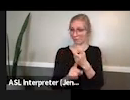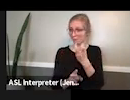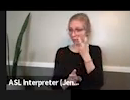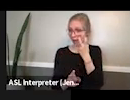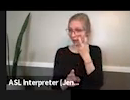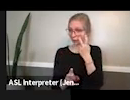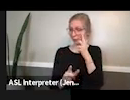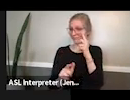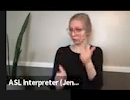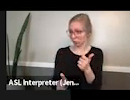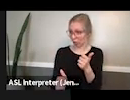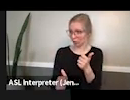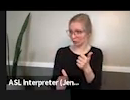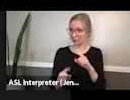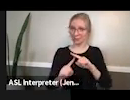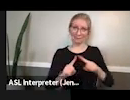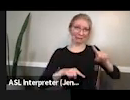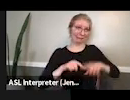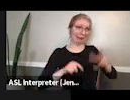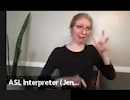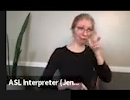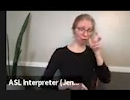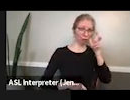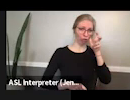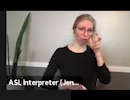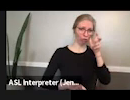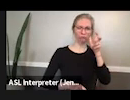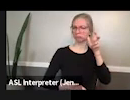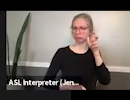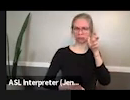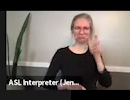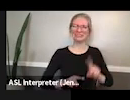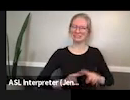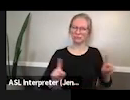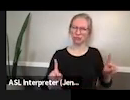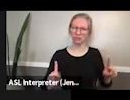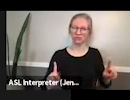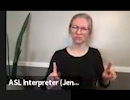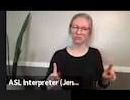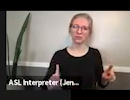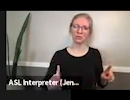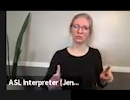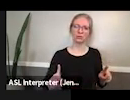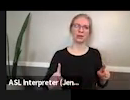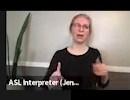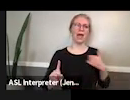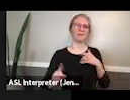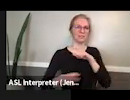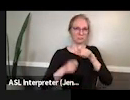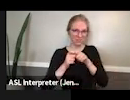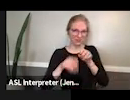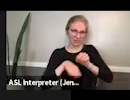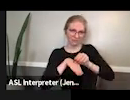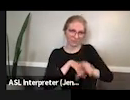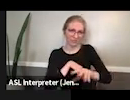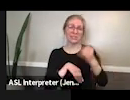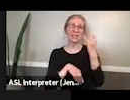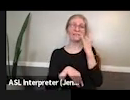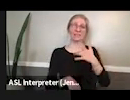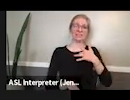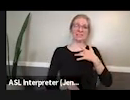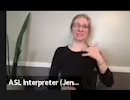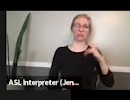loss but can't hear. It's different than that. There's a synergistic effect when the sensory losses